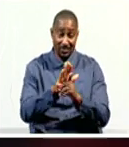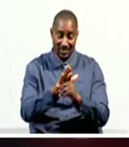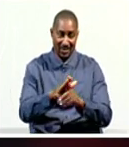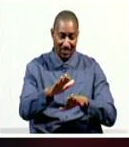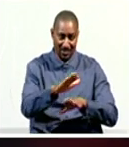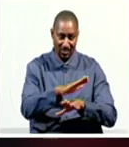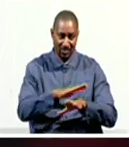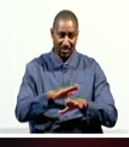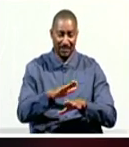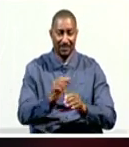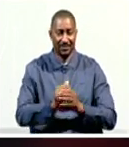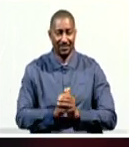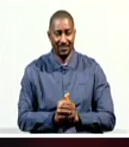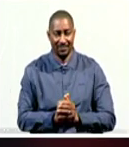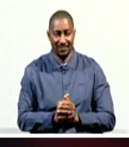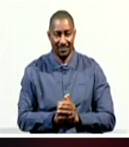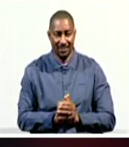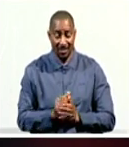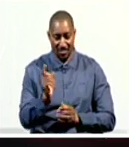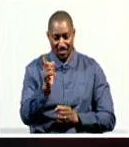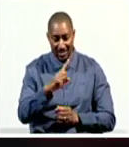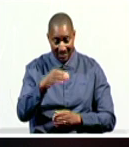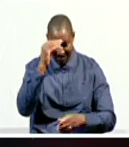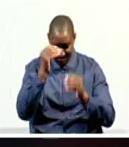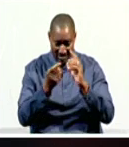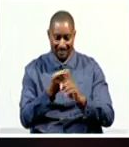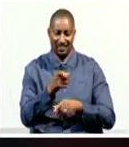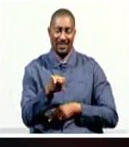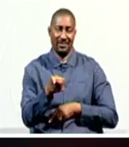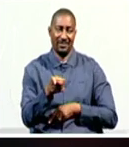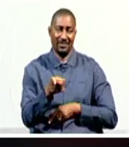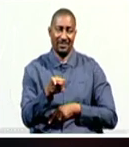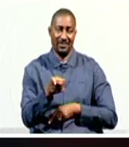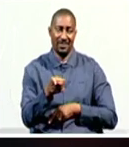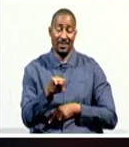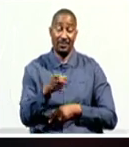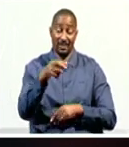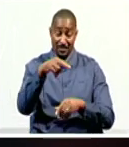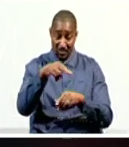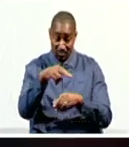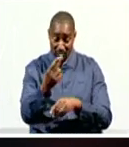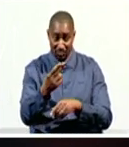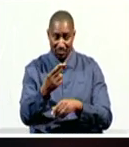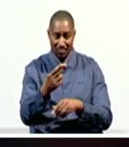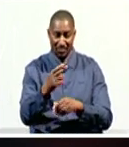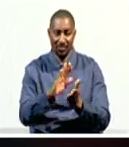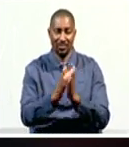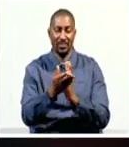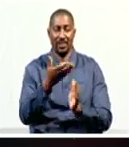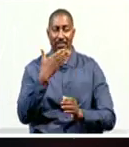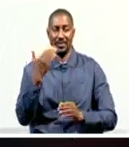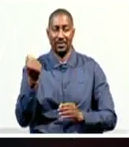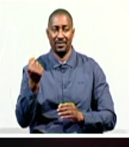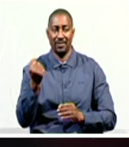some of the lessons that were learned so that HPP 2 becomes better? If you look at all the